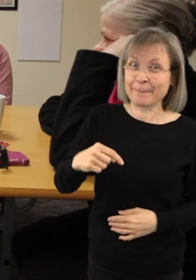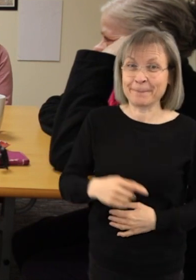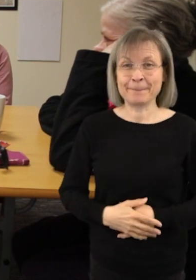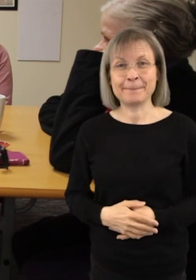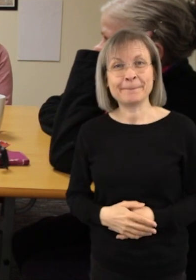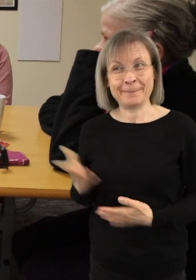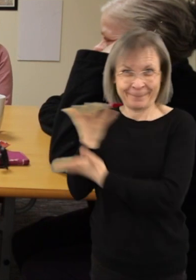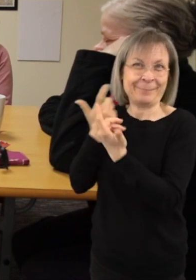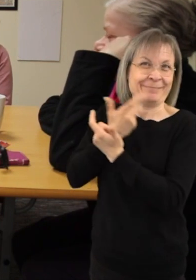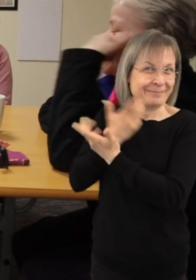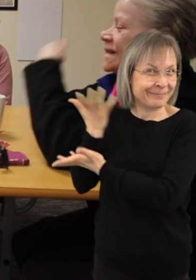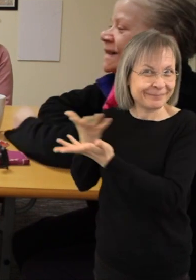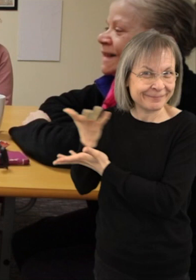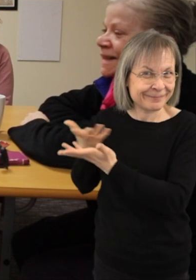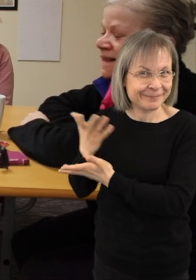dream.